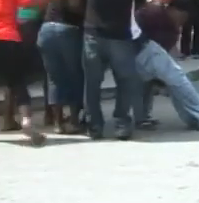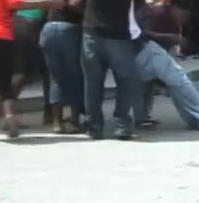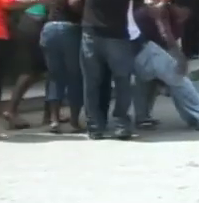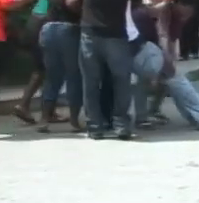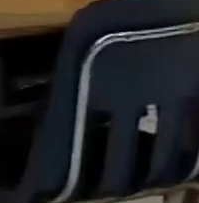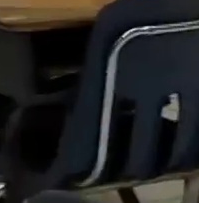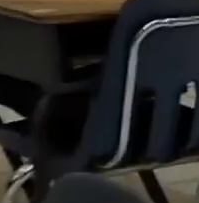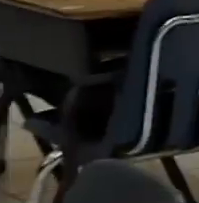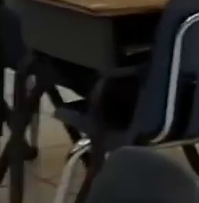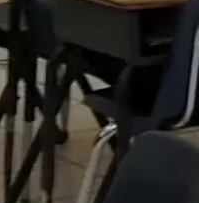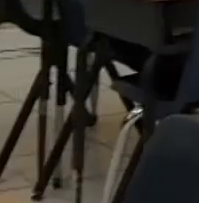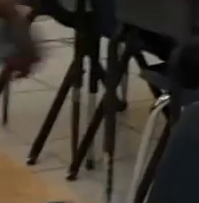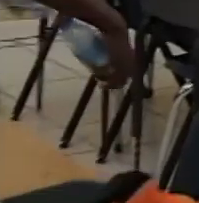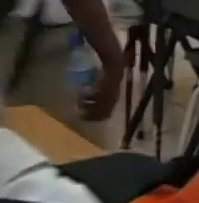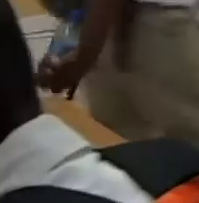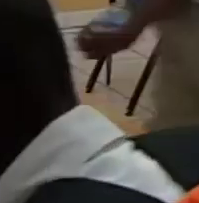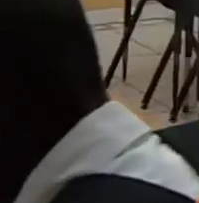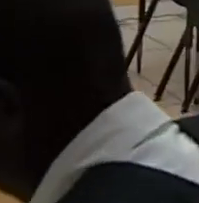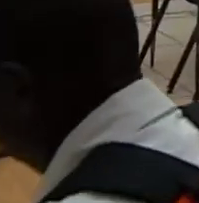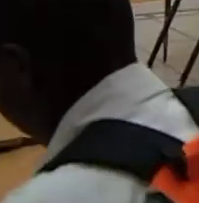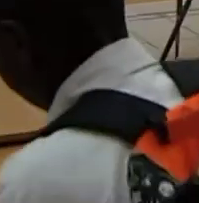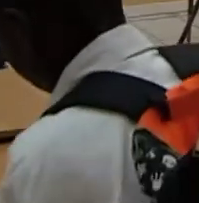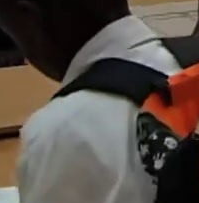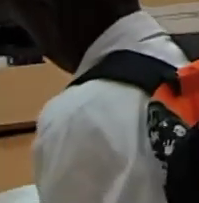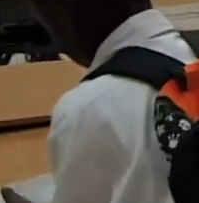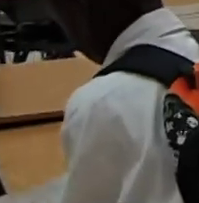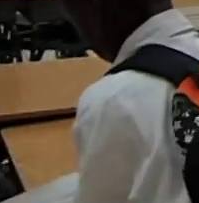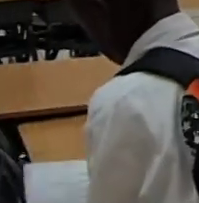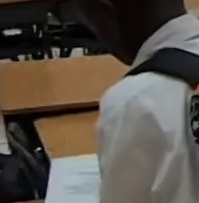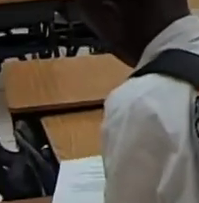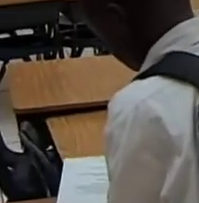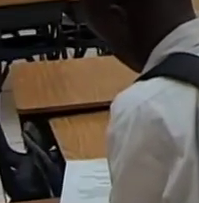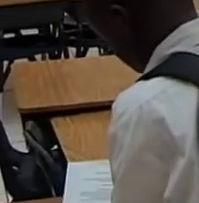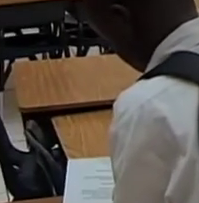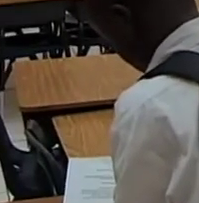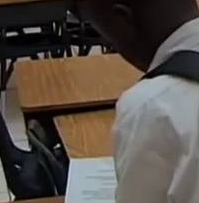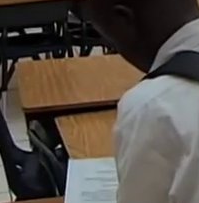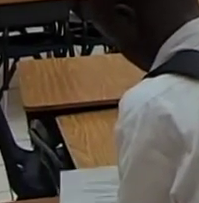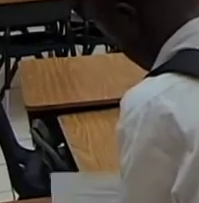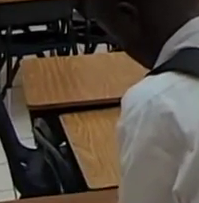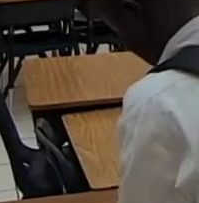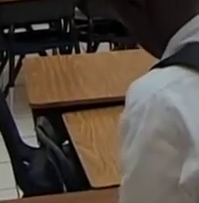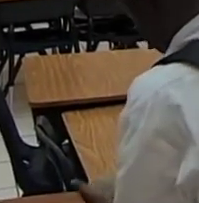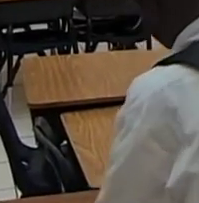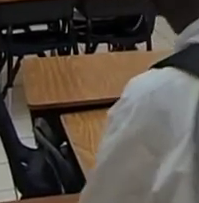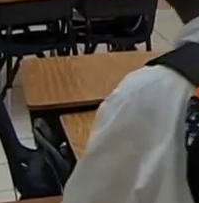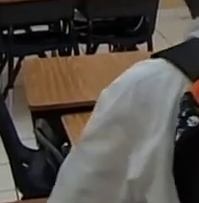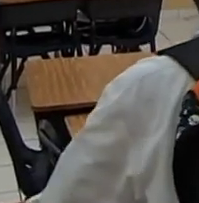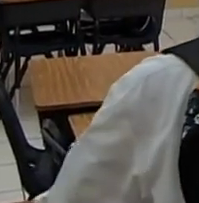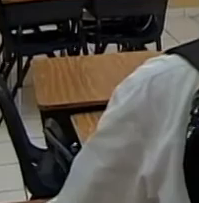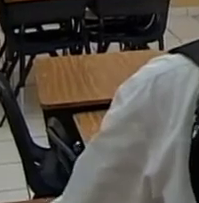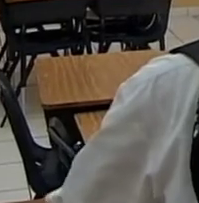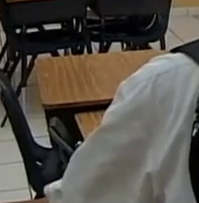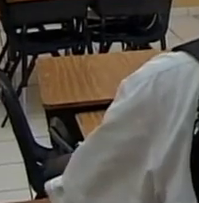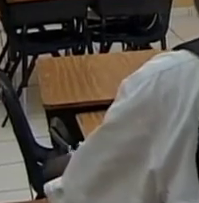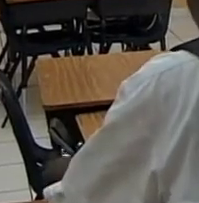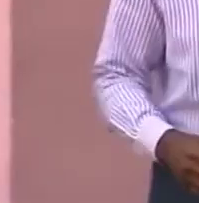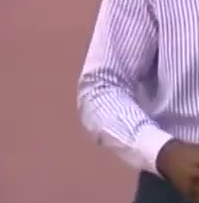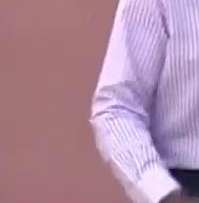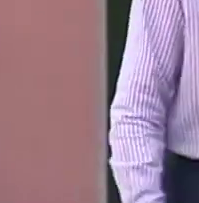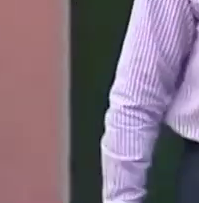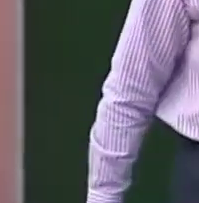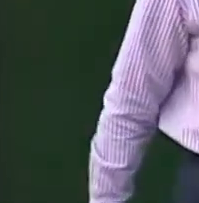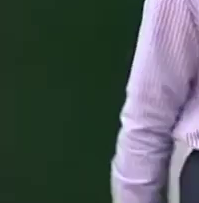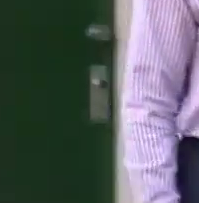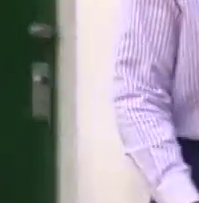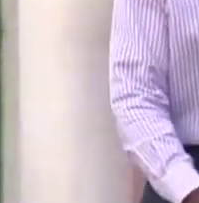one. Columbus Primary, a sad scene today as classmates realize Marco is never coming back. They share their hurt with us